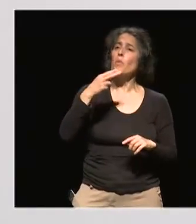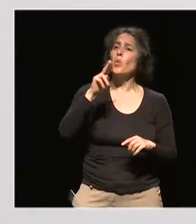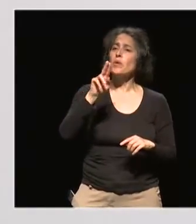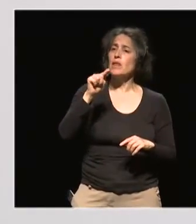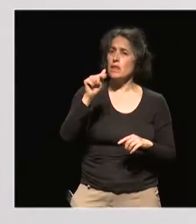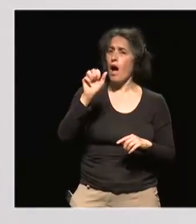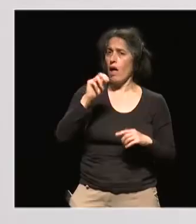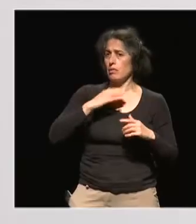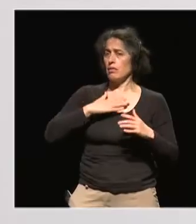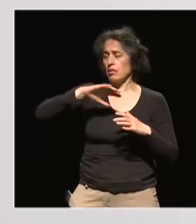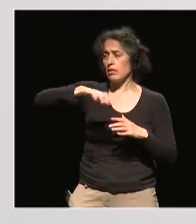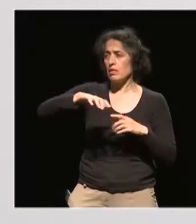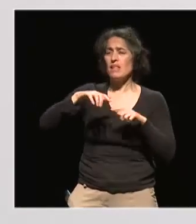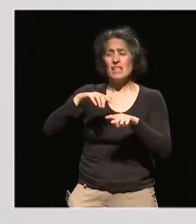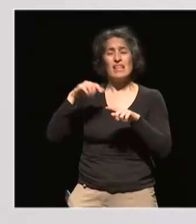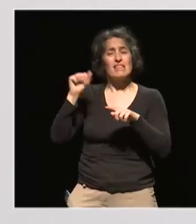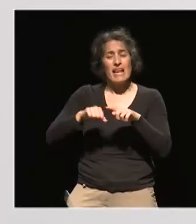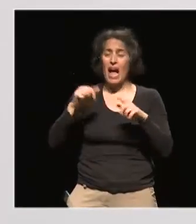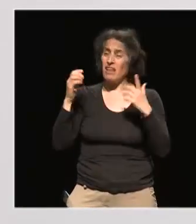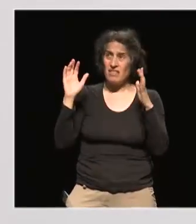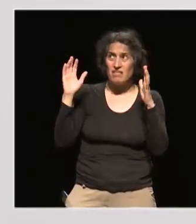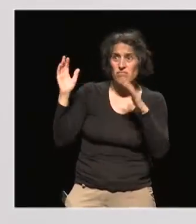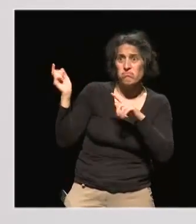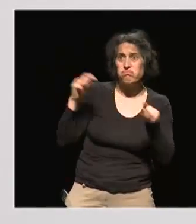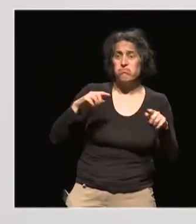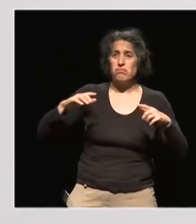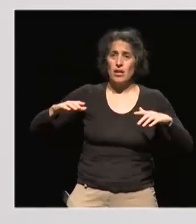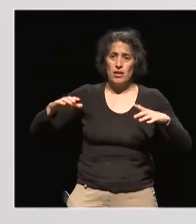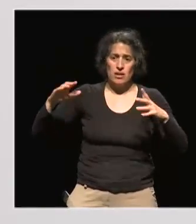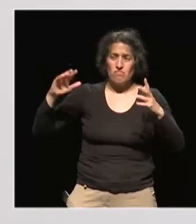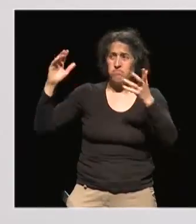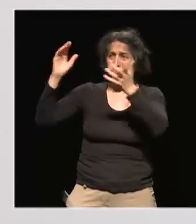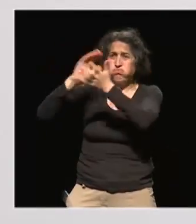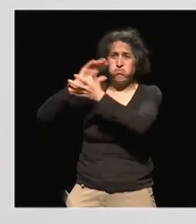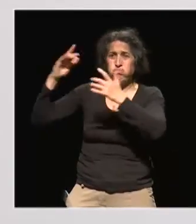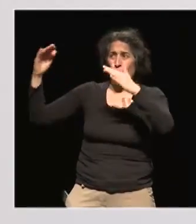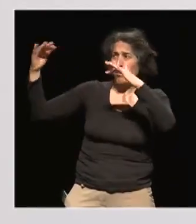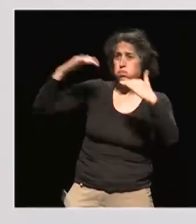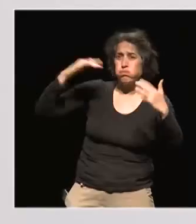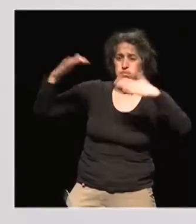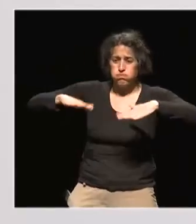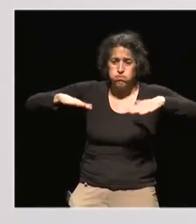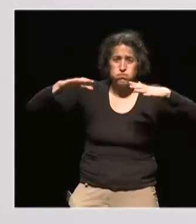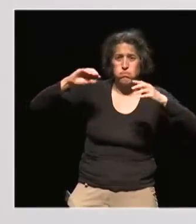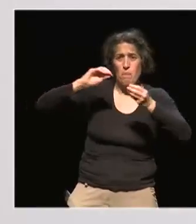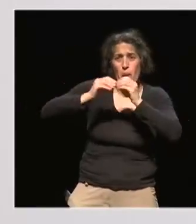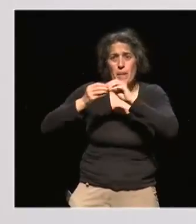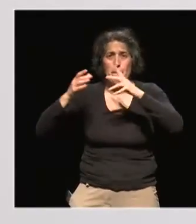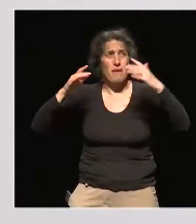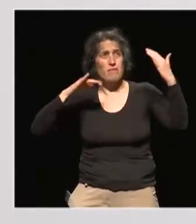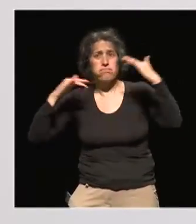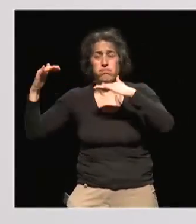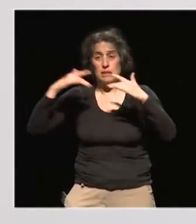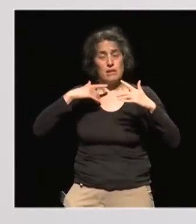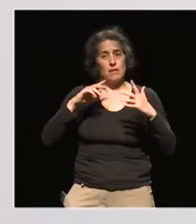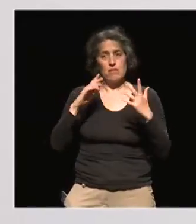any rewards from you, not to extract any assistance from you, but because that is reality. Because it is reality, we